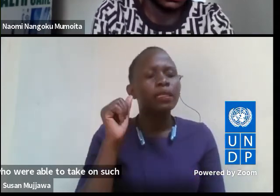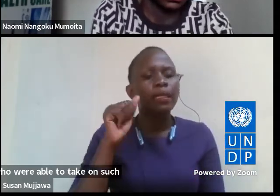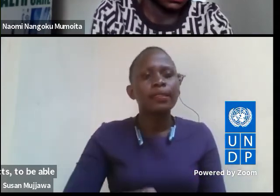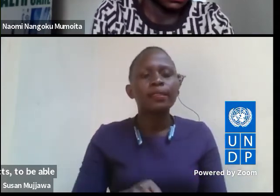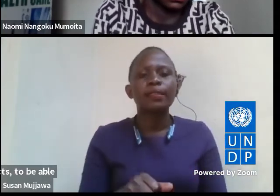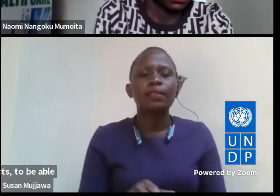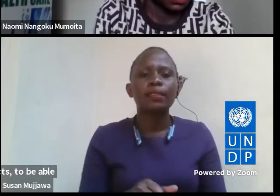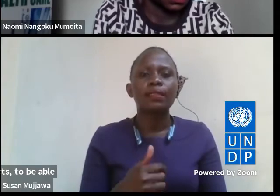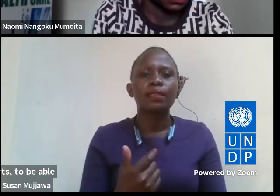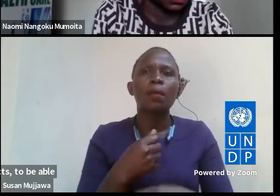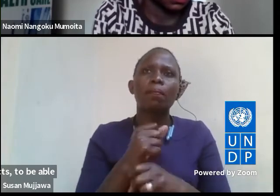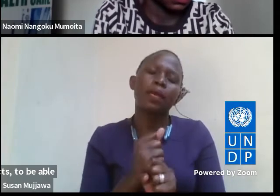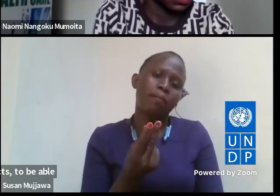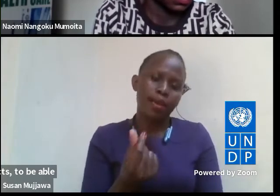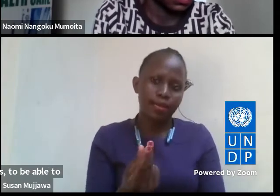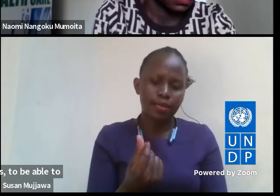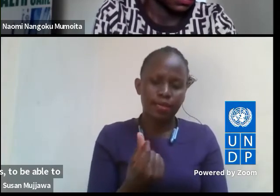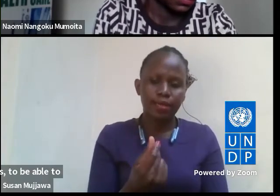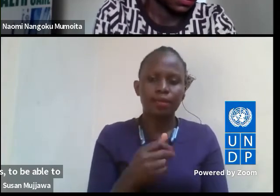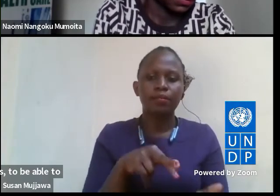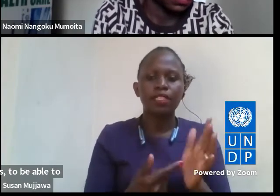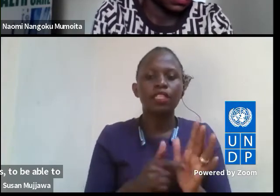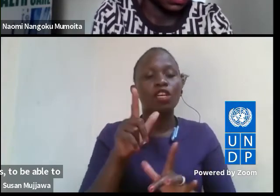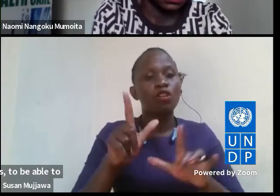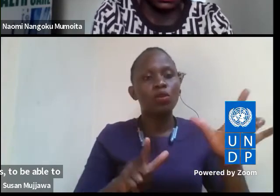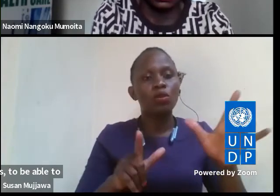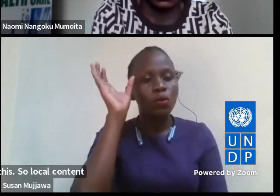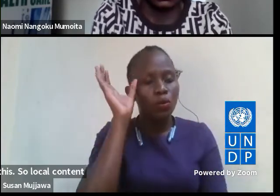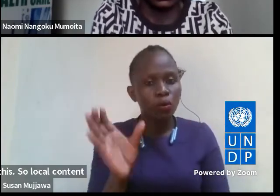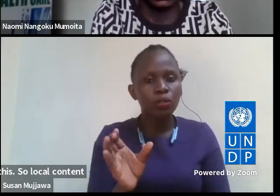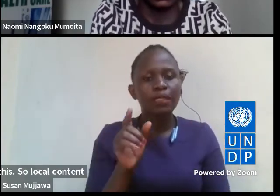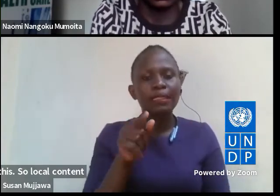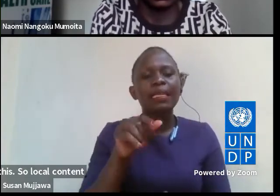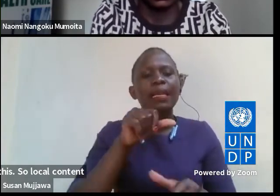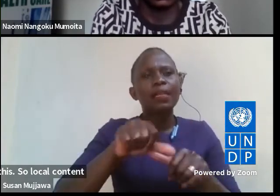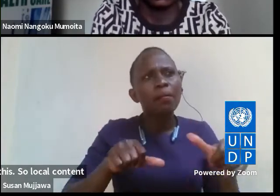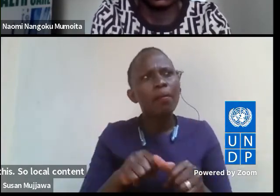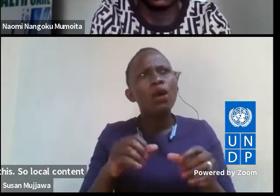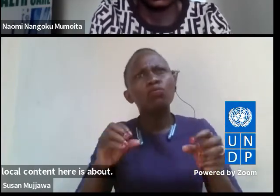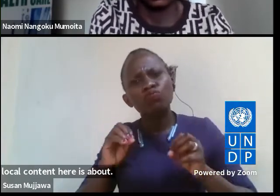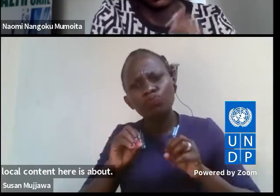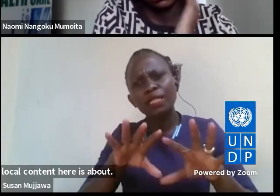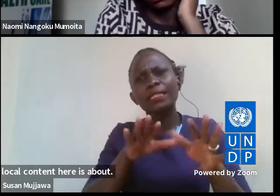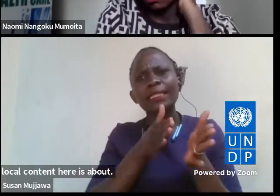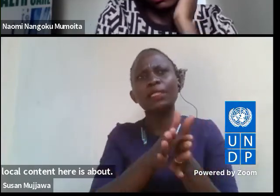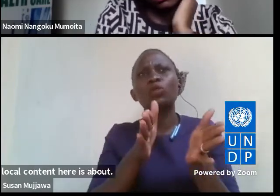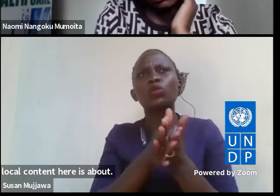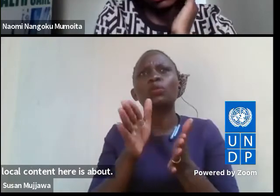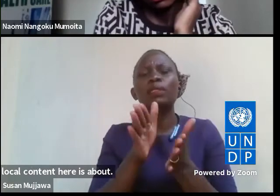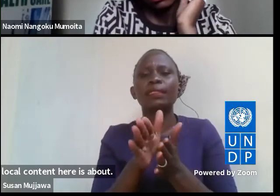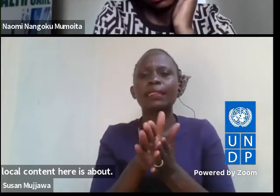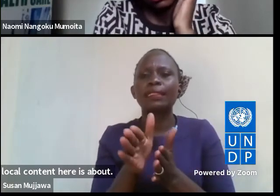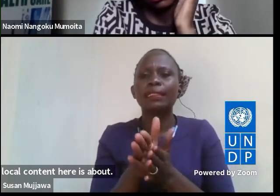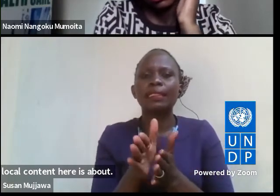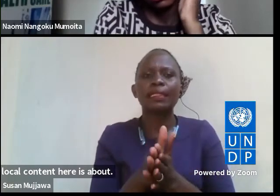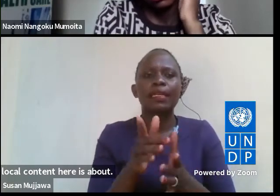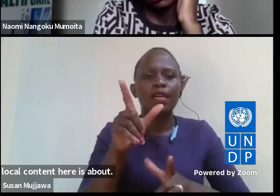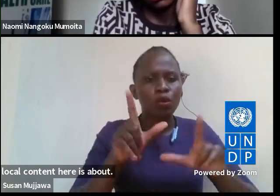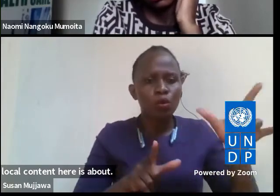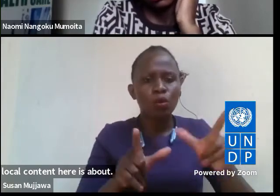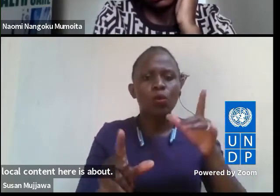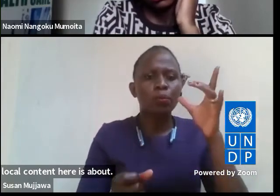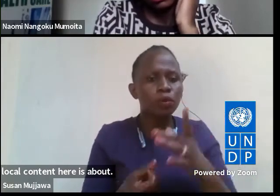make money out of this. So local content here is about shedding more light, or a spotlight on local